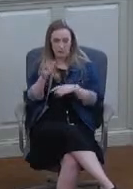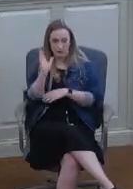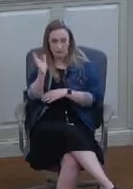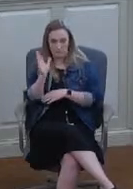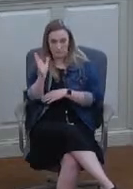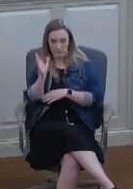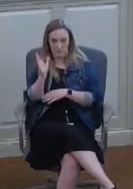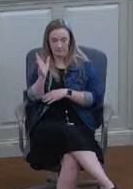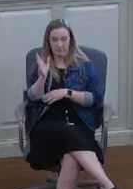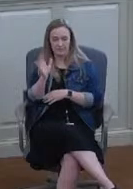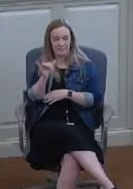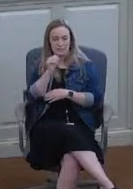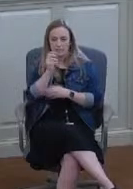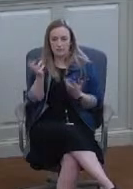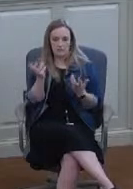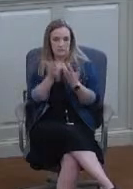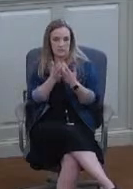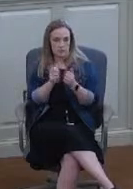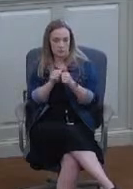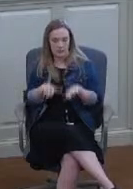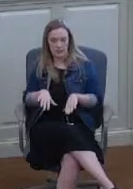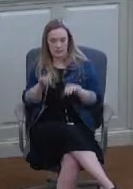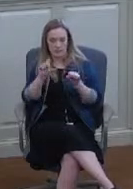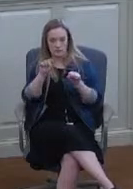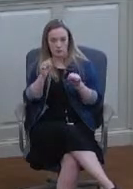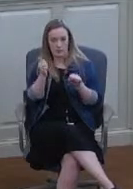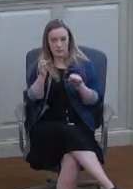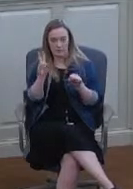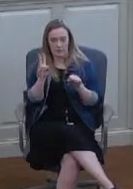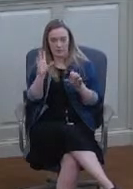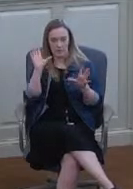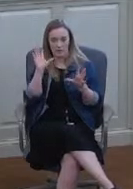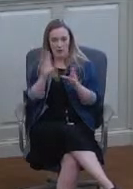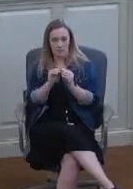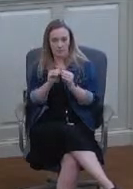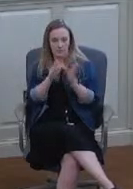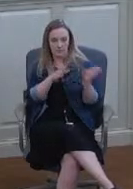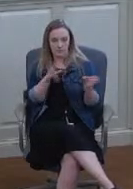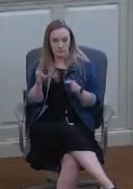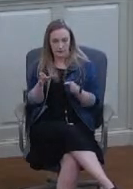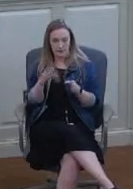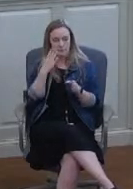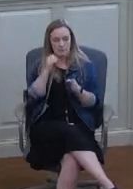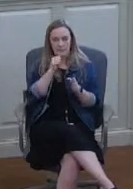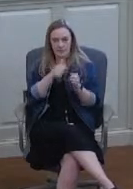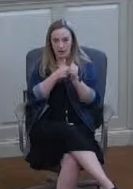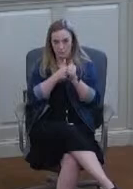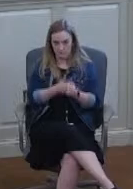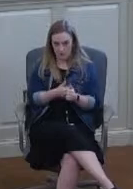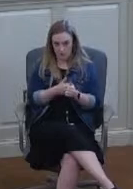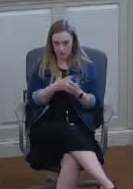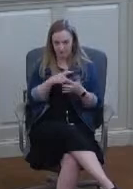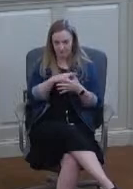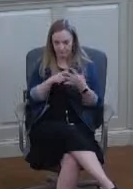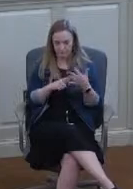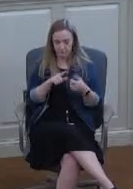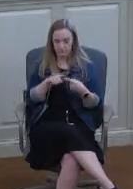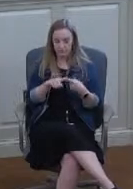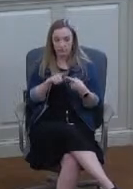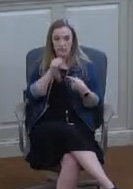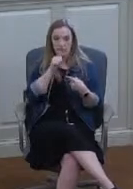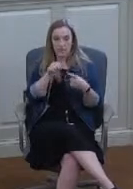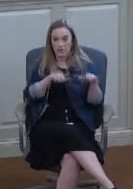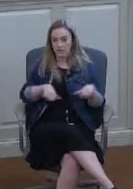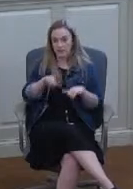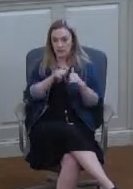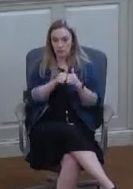not consistent with the adopted 2017 comprehensive plan as demonstrated by its noncompliance with the following items. It is not consistent